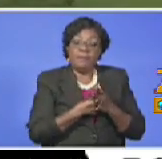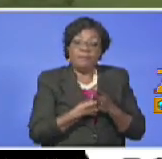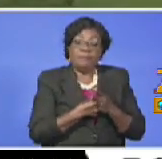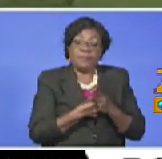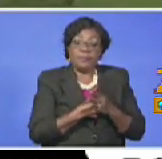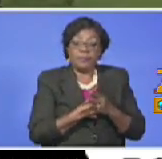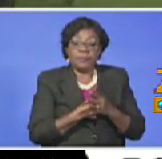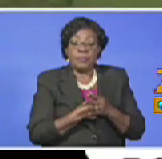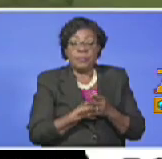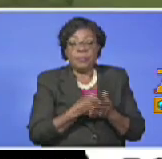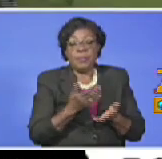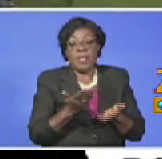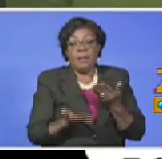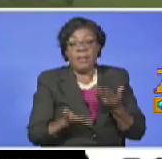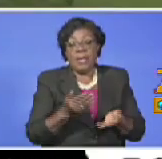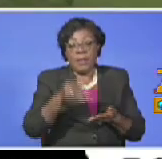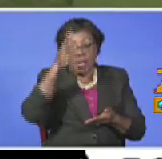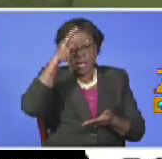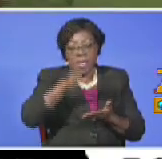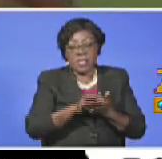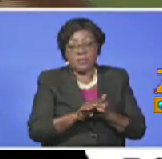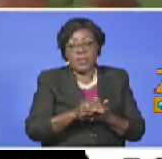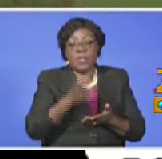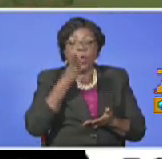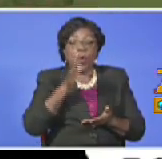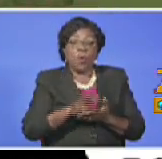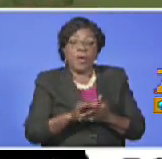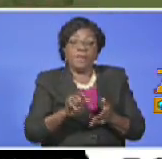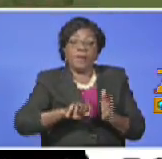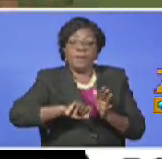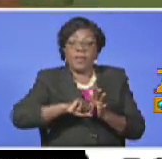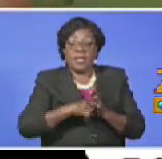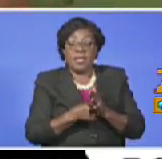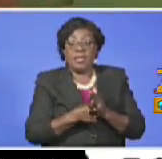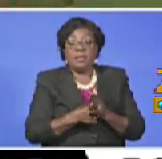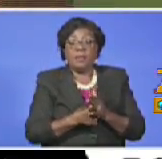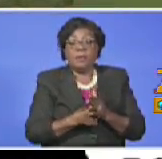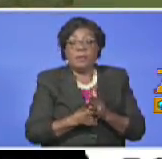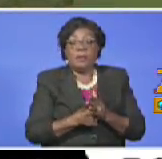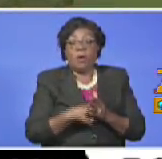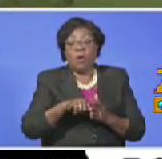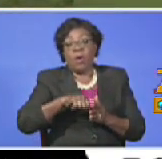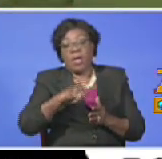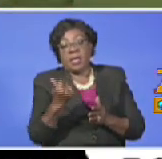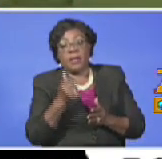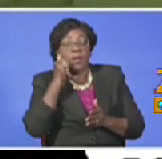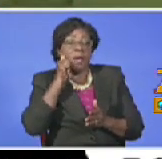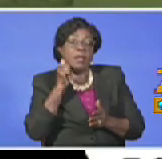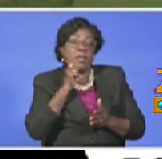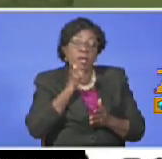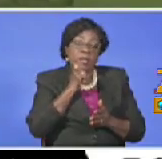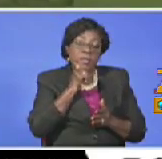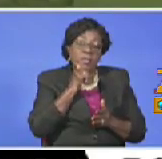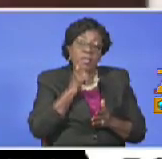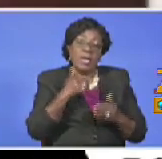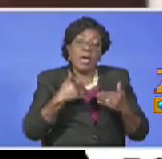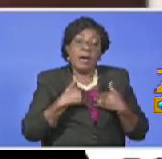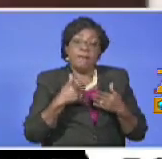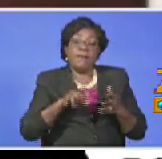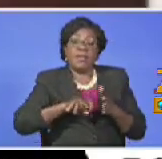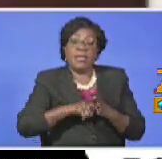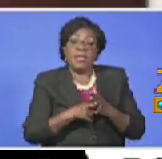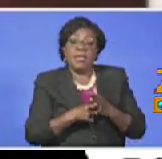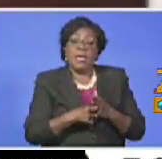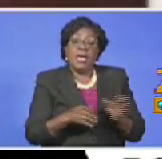license, like maybe your wife or an adult child, or an adult person who you trust, you all should have access to that key. And